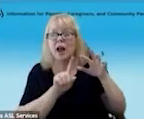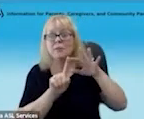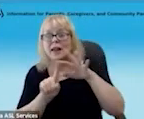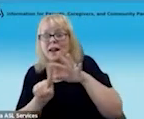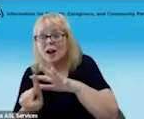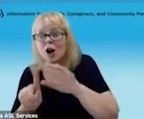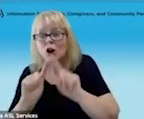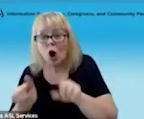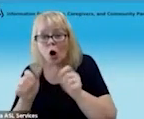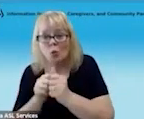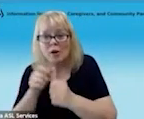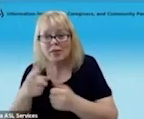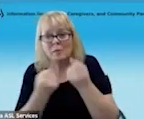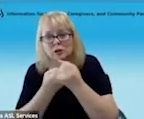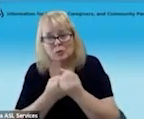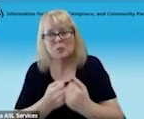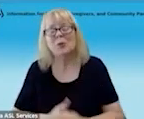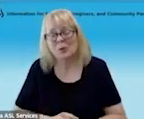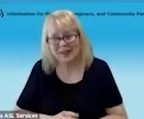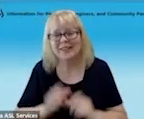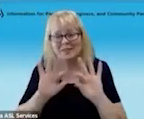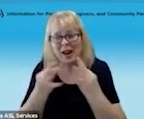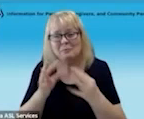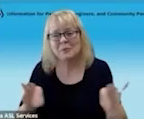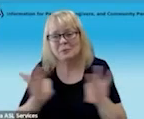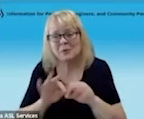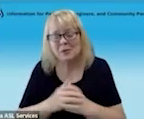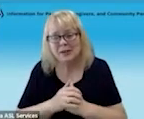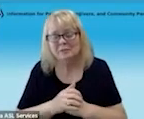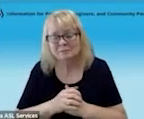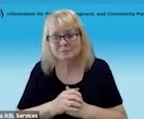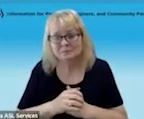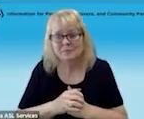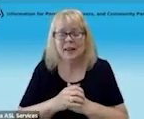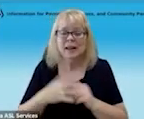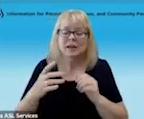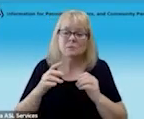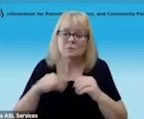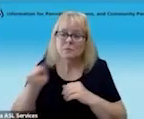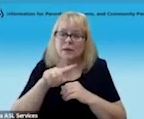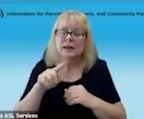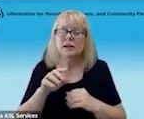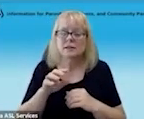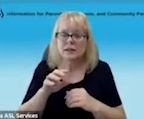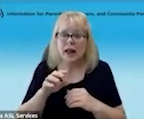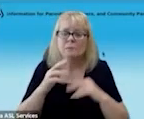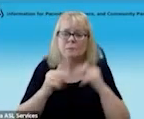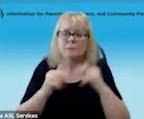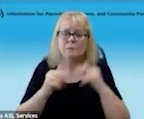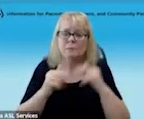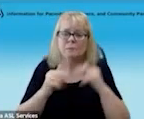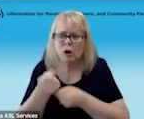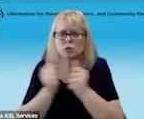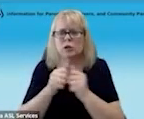privacy, the bubble doesn't exist in Latino communities. You might see one children getting vaccinated, but the whole family wanted to